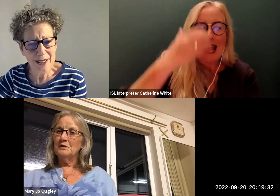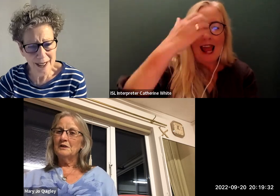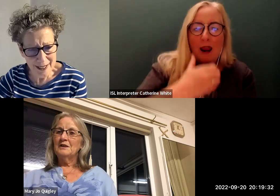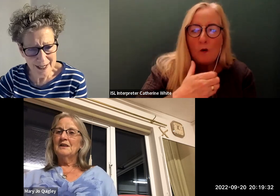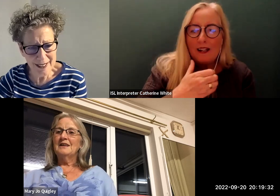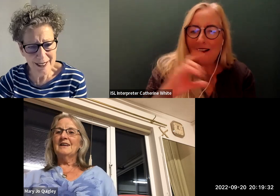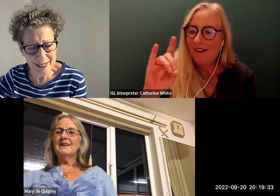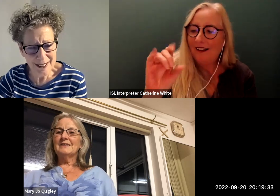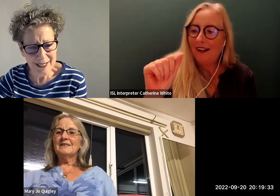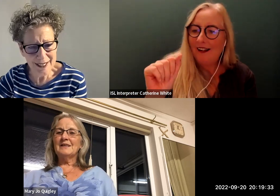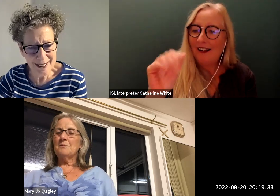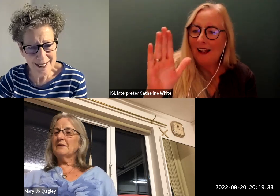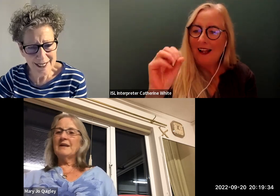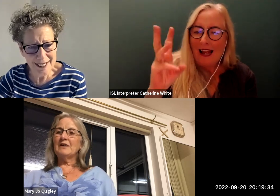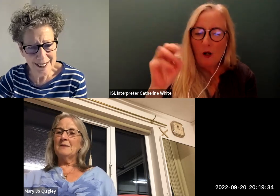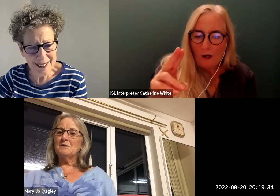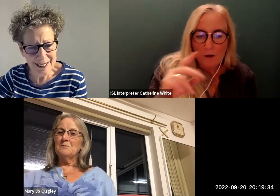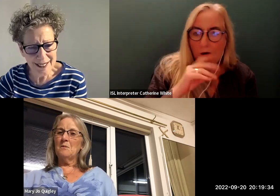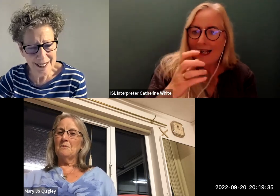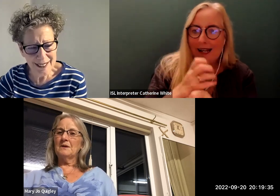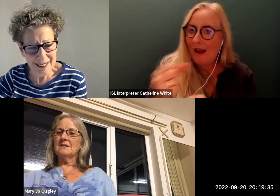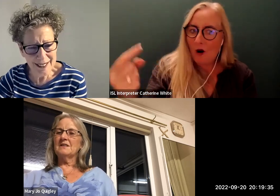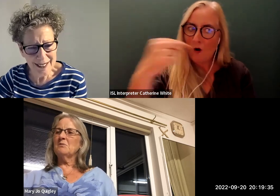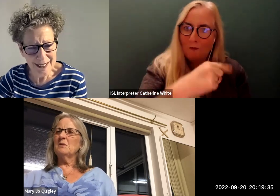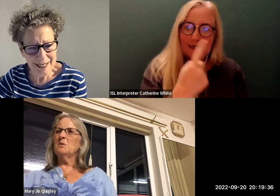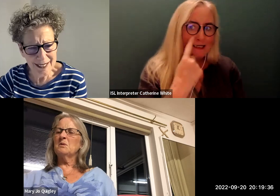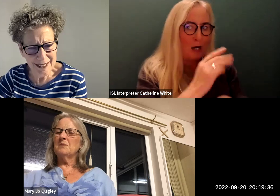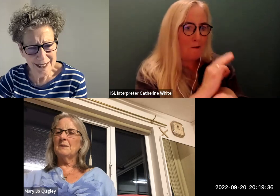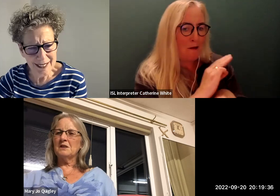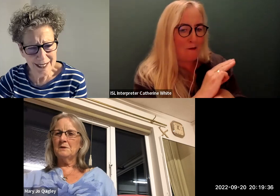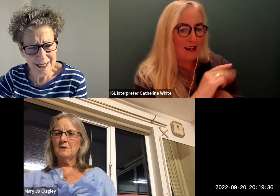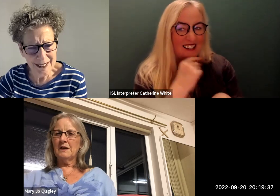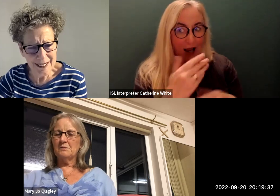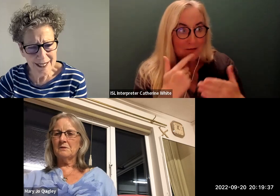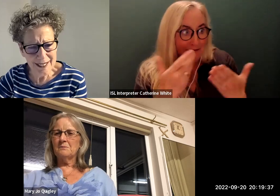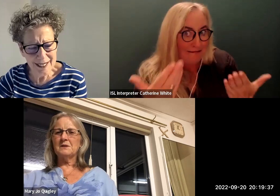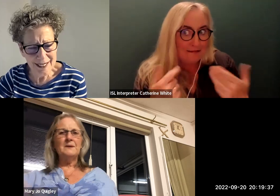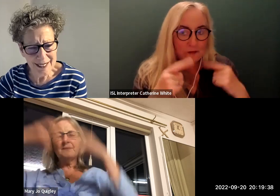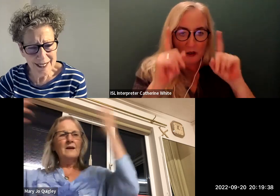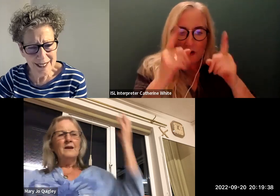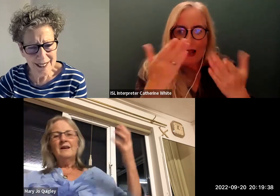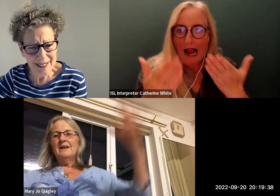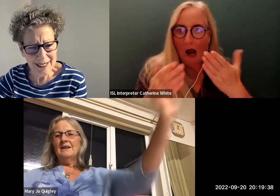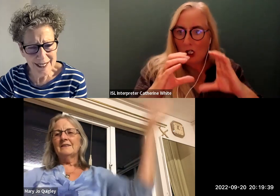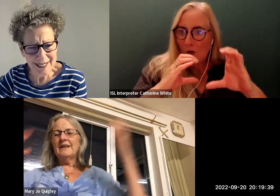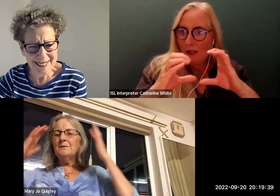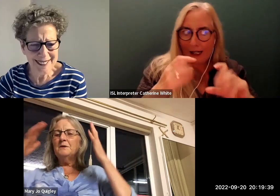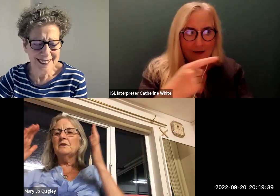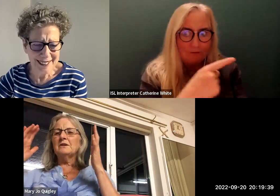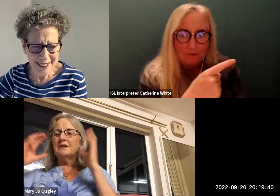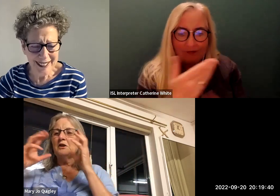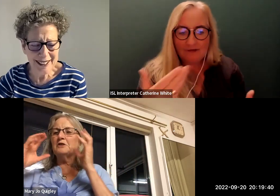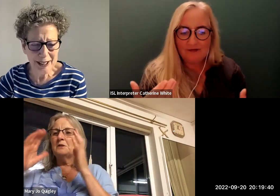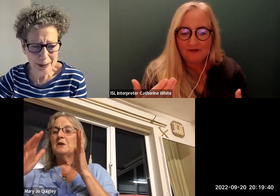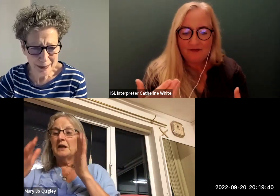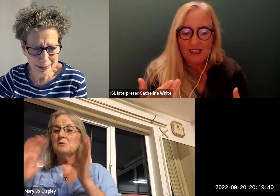know, and but they never came to mum, because they said, well, we wouldn't be able to communicate with them. But I mean,